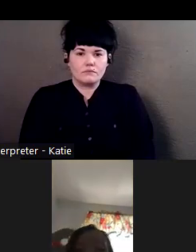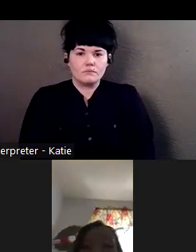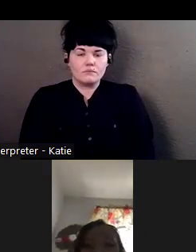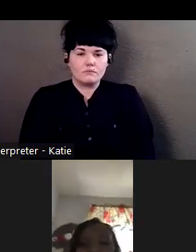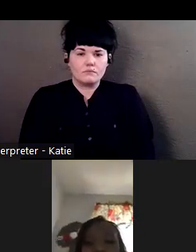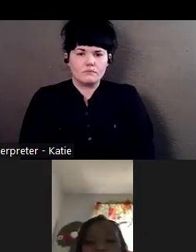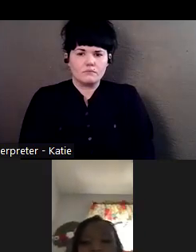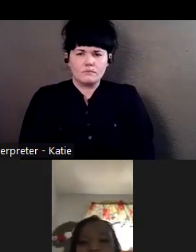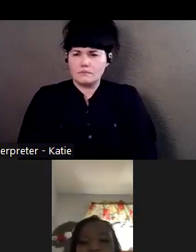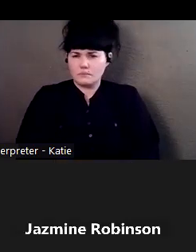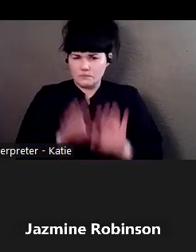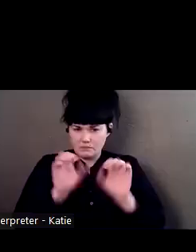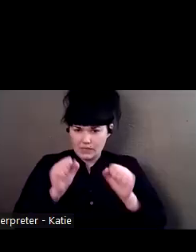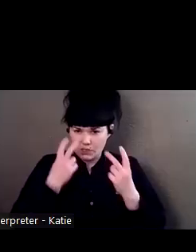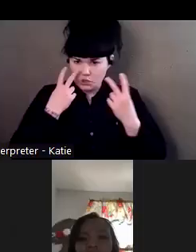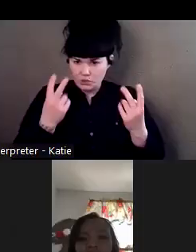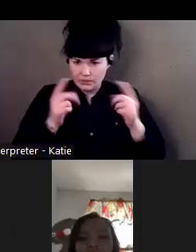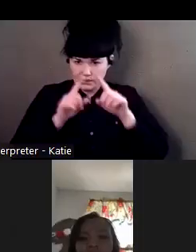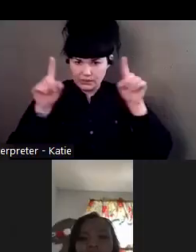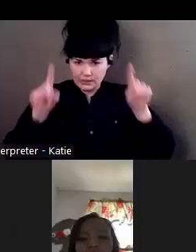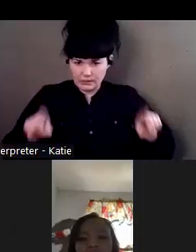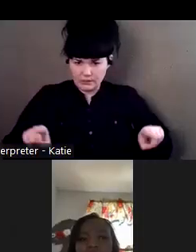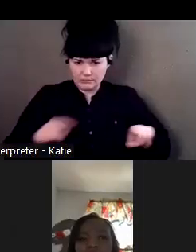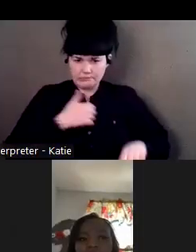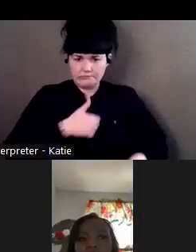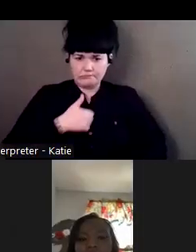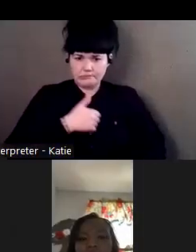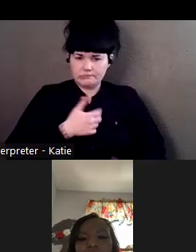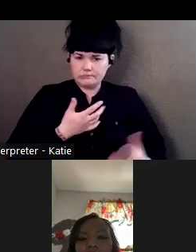Can everyone see the screen? Sorry.